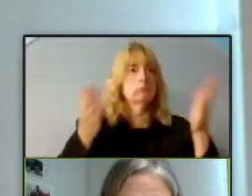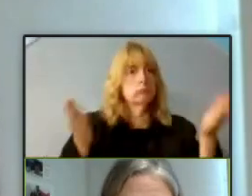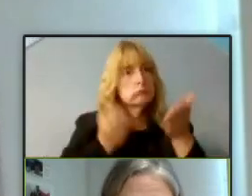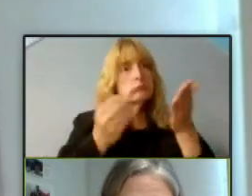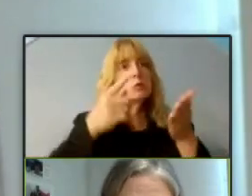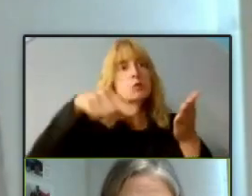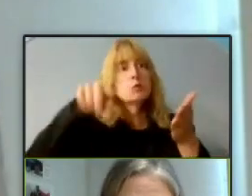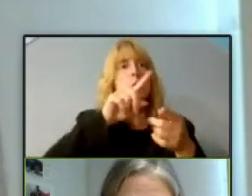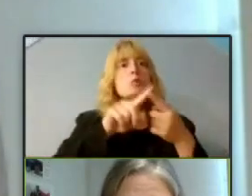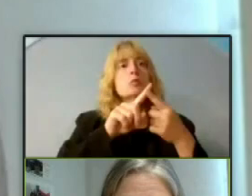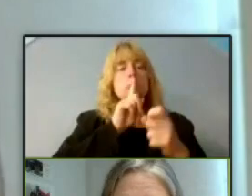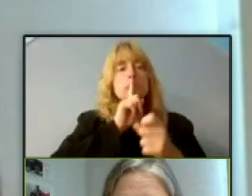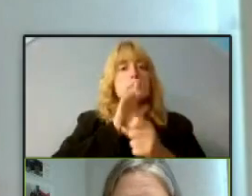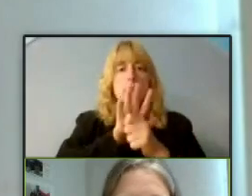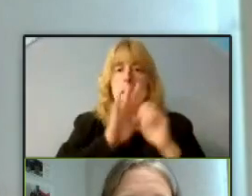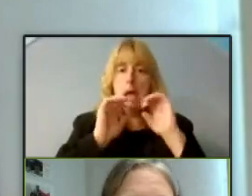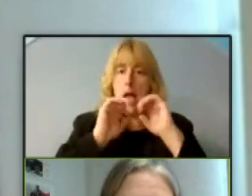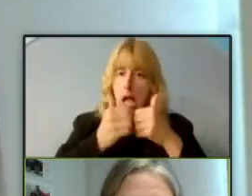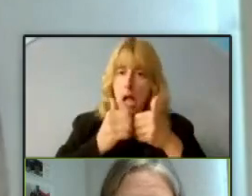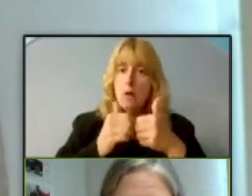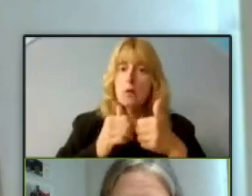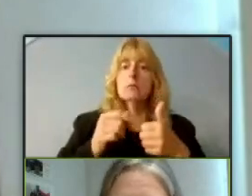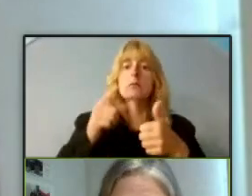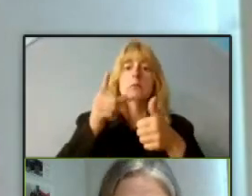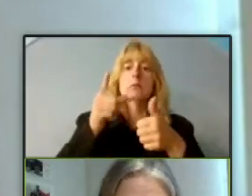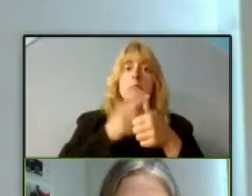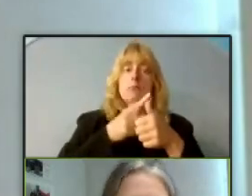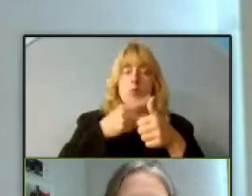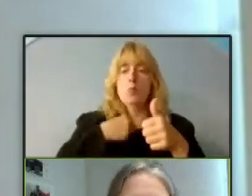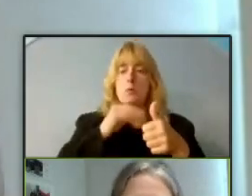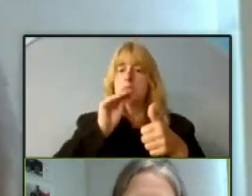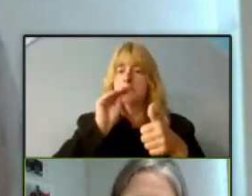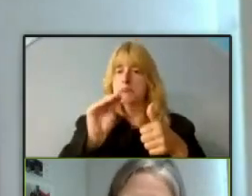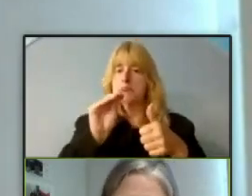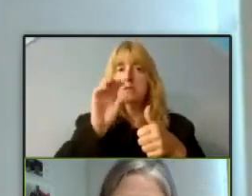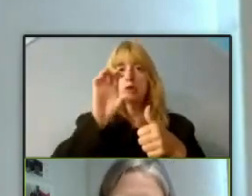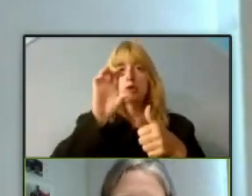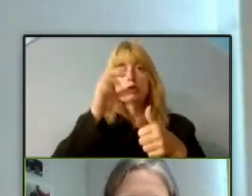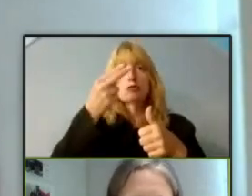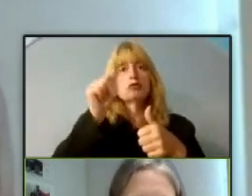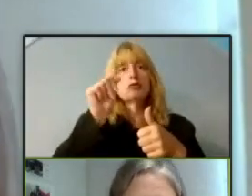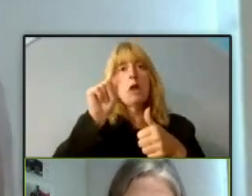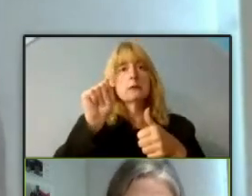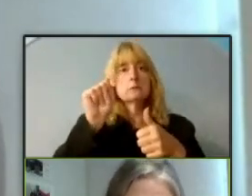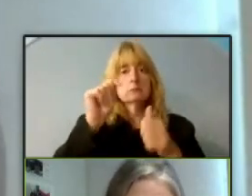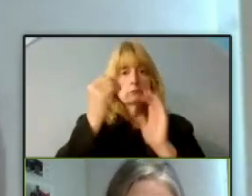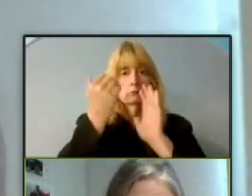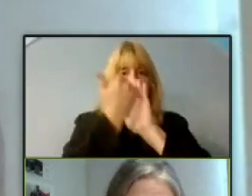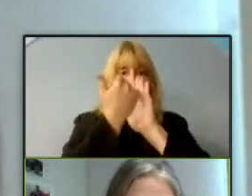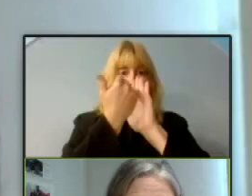two things. We're dropping them in the chat. There's 5 different things that you can select.